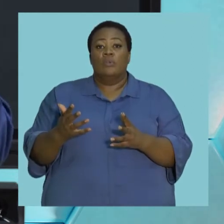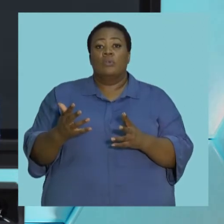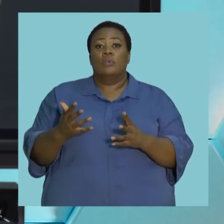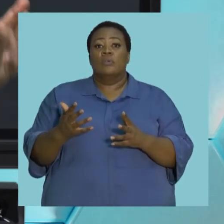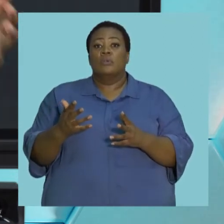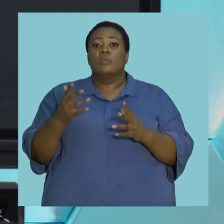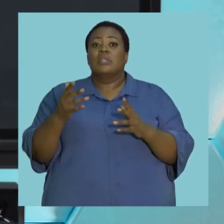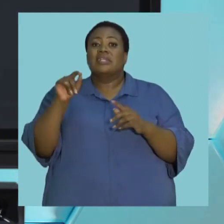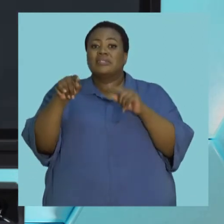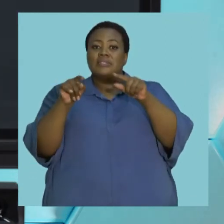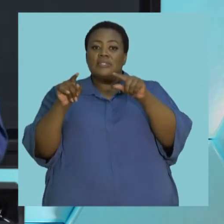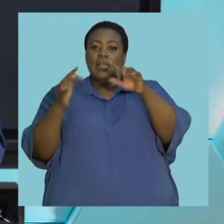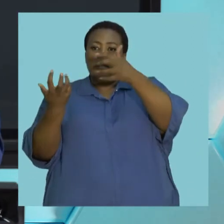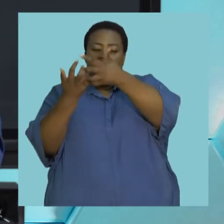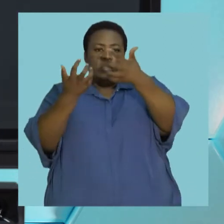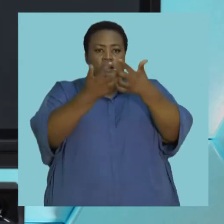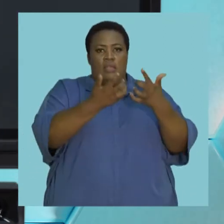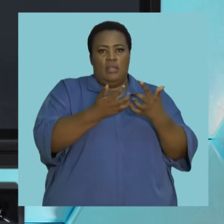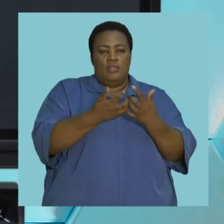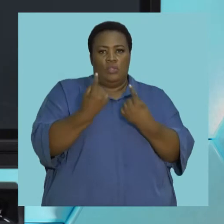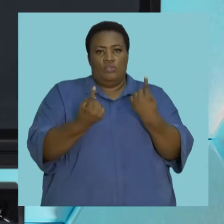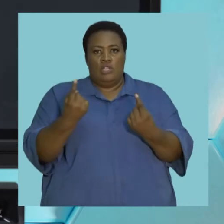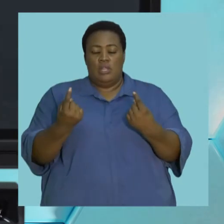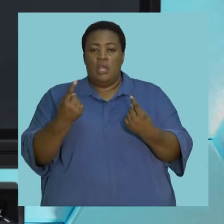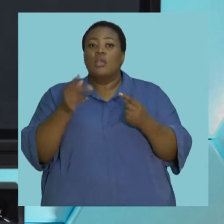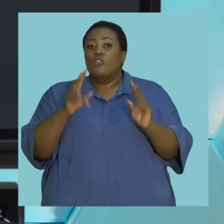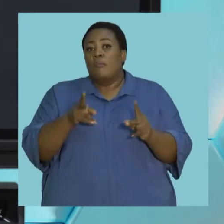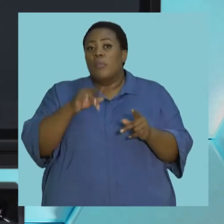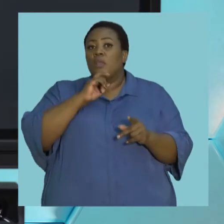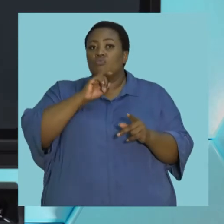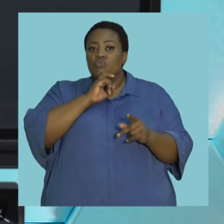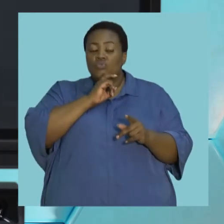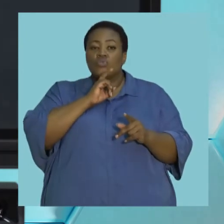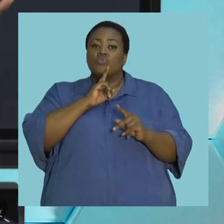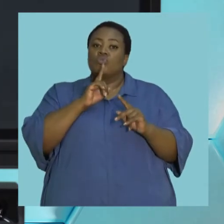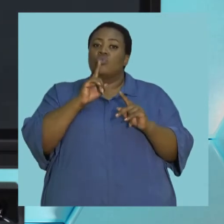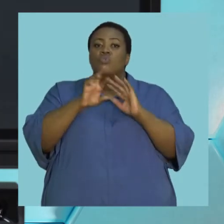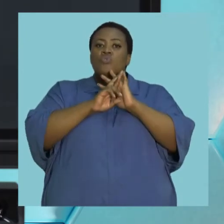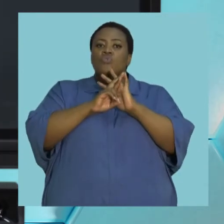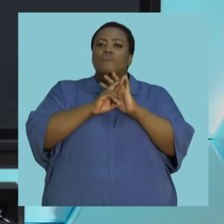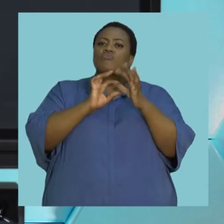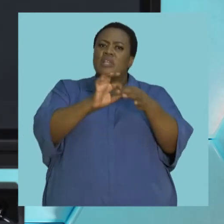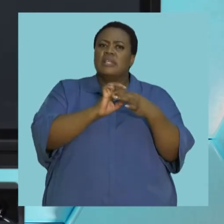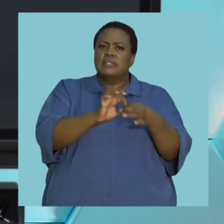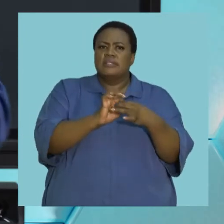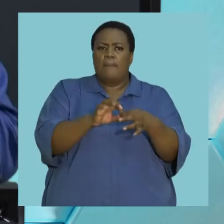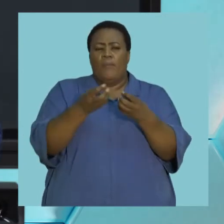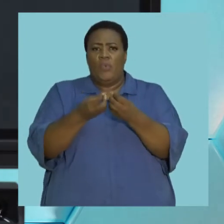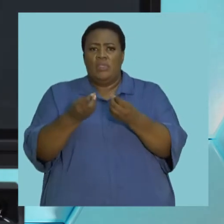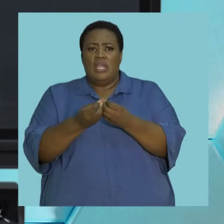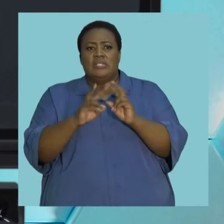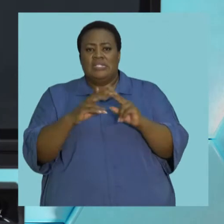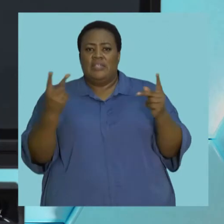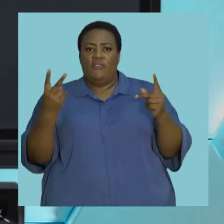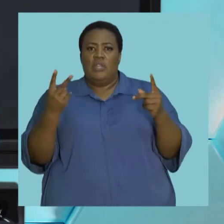are proportionate to each other. It's often used to show the relationship or the ratios of different quantities in relation